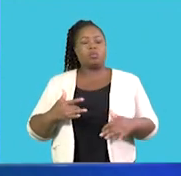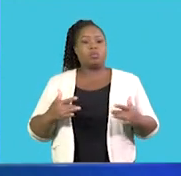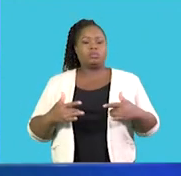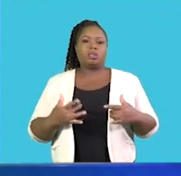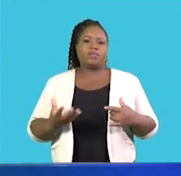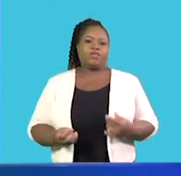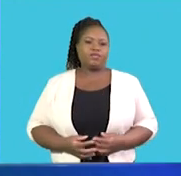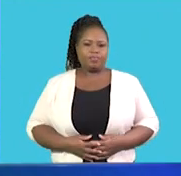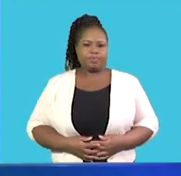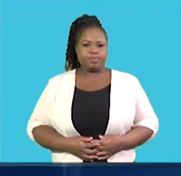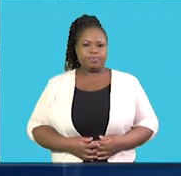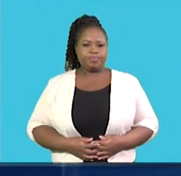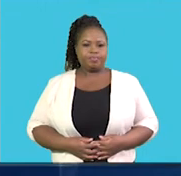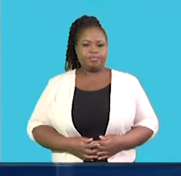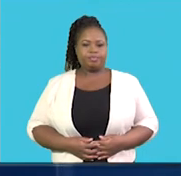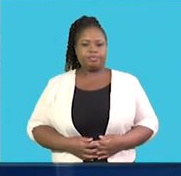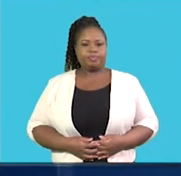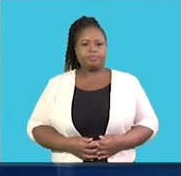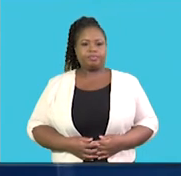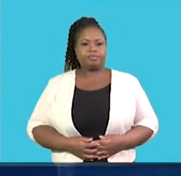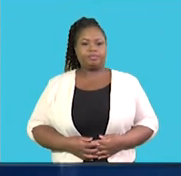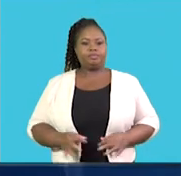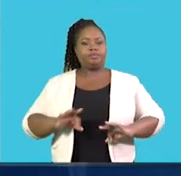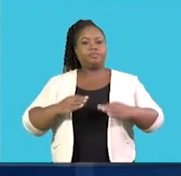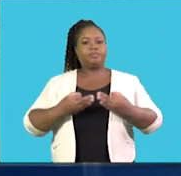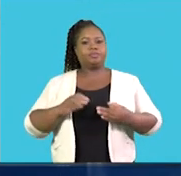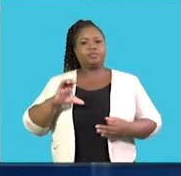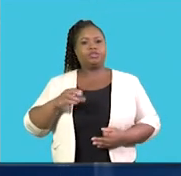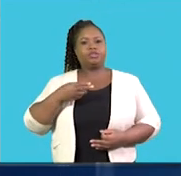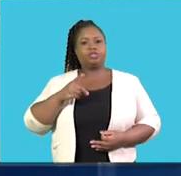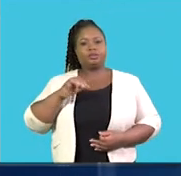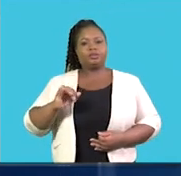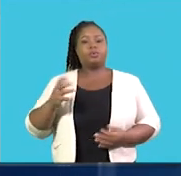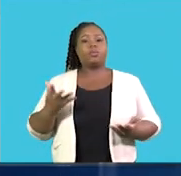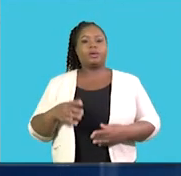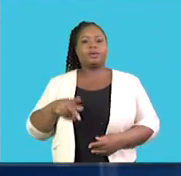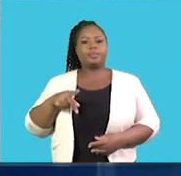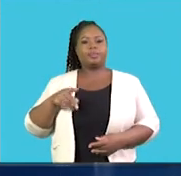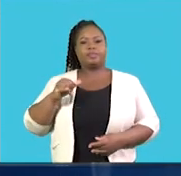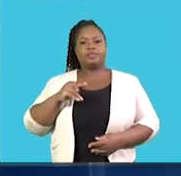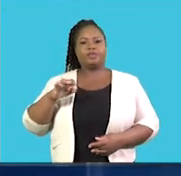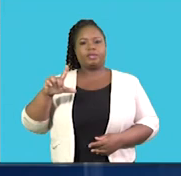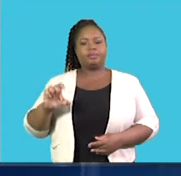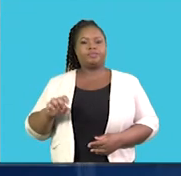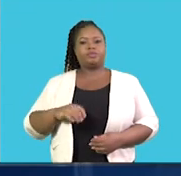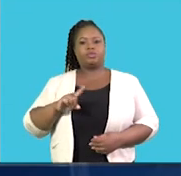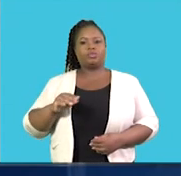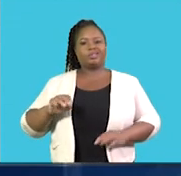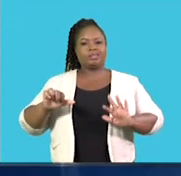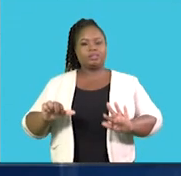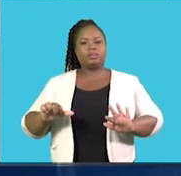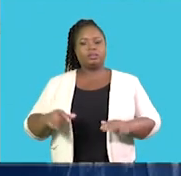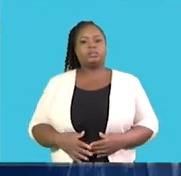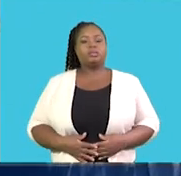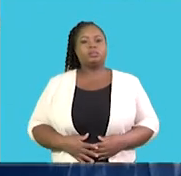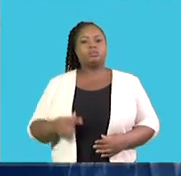lungenandawo yokujikela. Lelapa la hachidi la mozaneng wa Pimville zone 6 li toba matswalo tatelonya